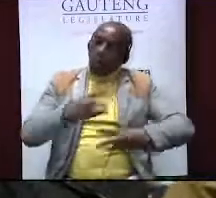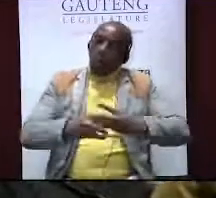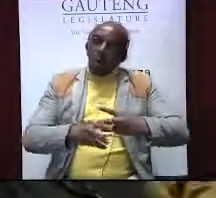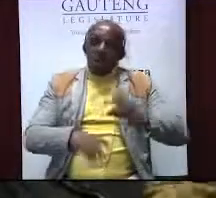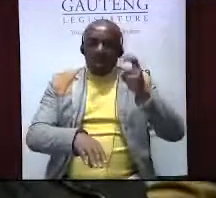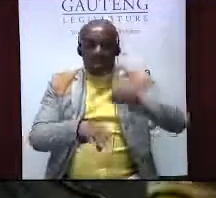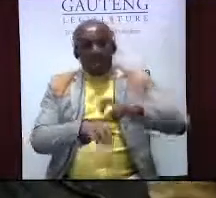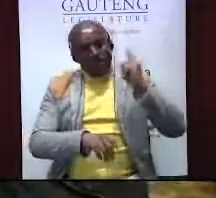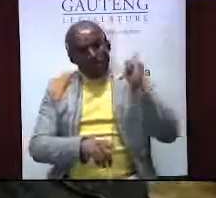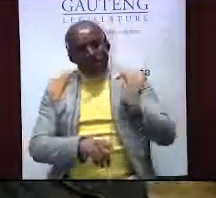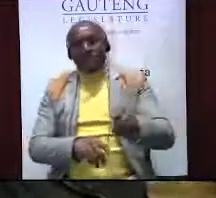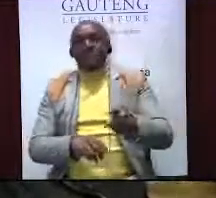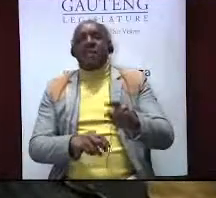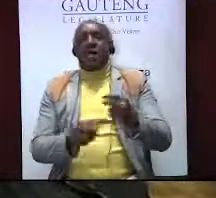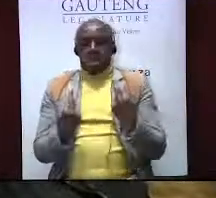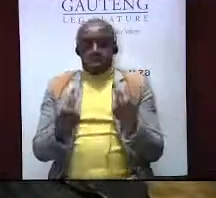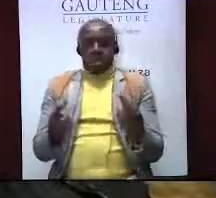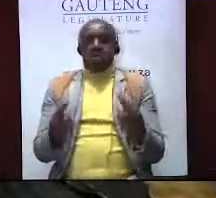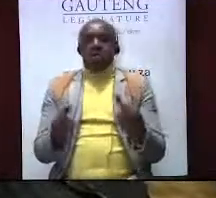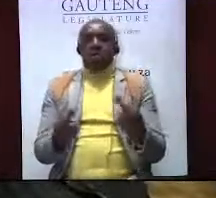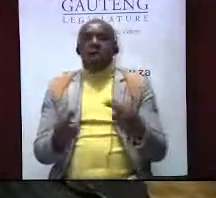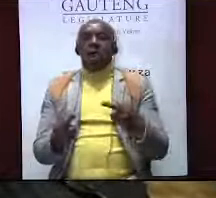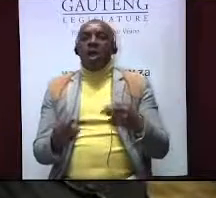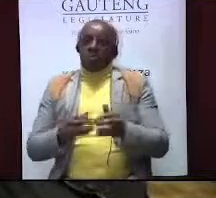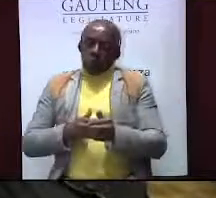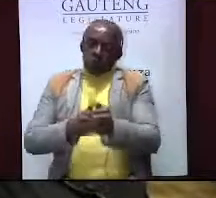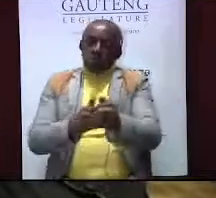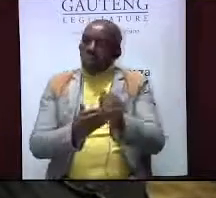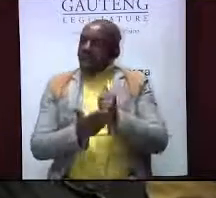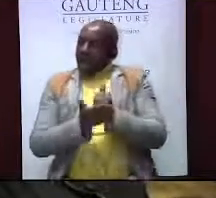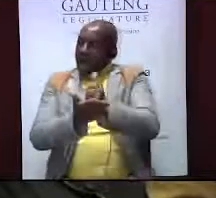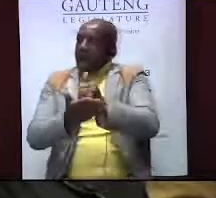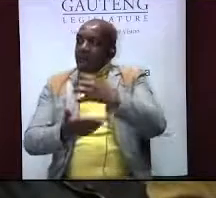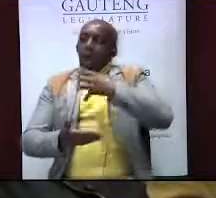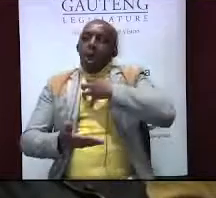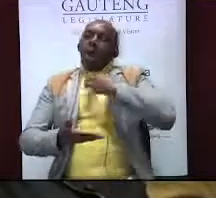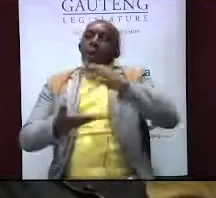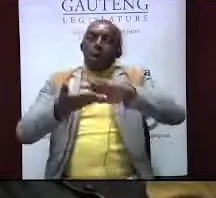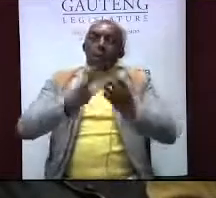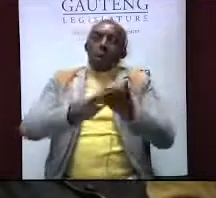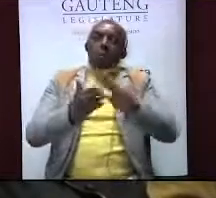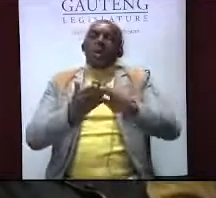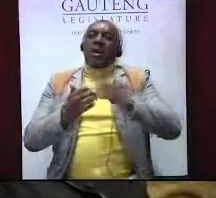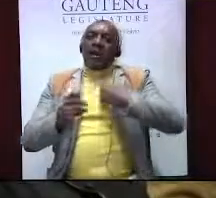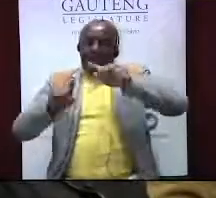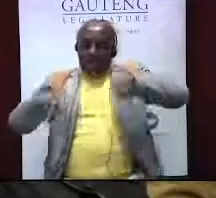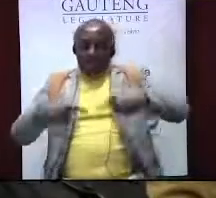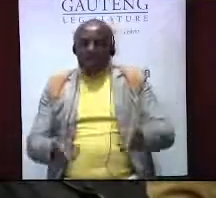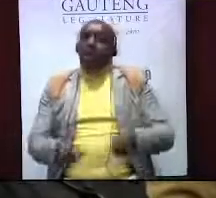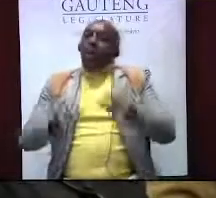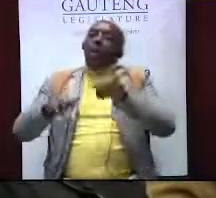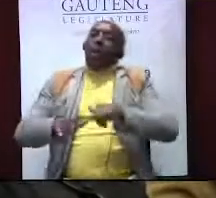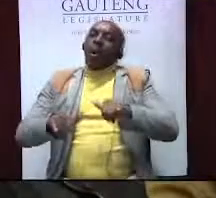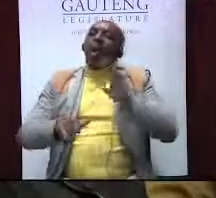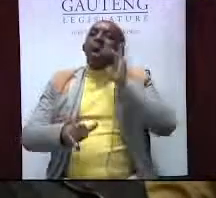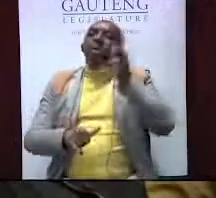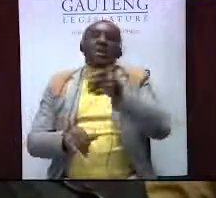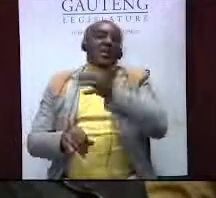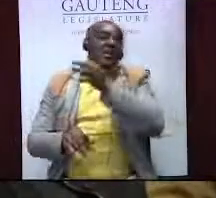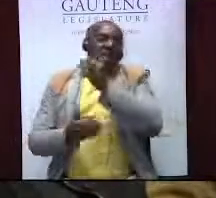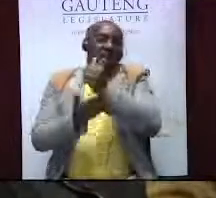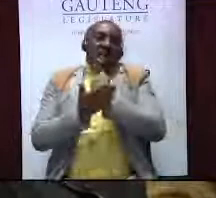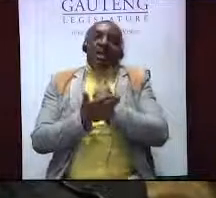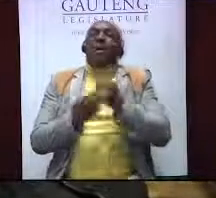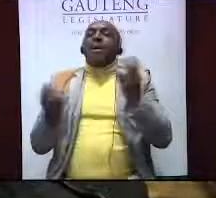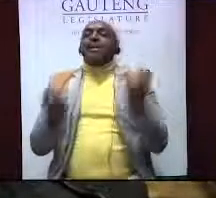Whatever the resources, so dirang as a leader, use them. Who to say your community? Labonormian. Riska emela hore. Balle batur fundaning. People are